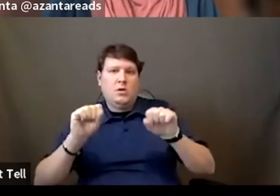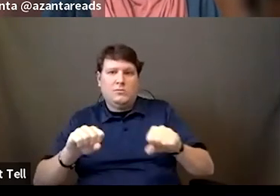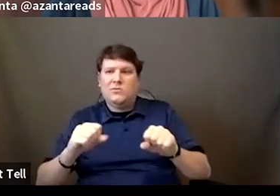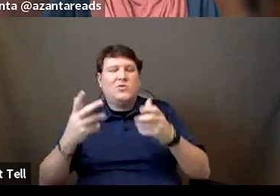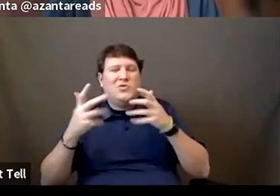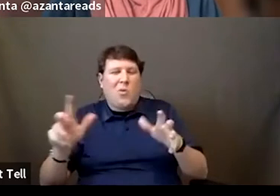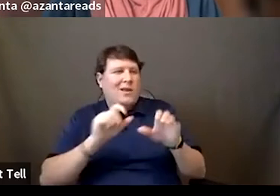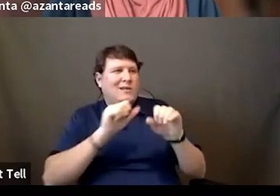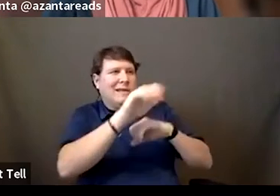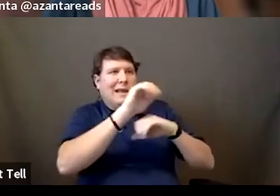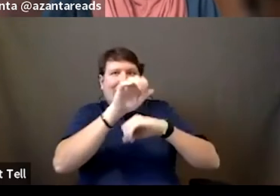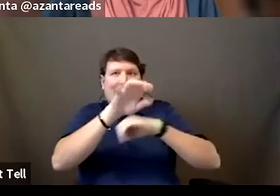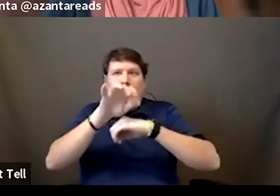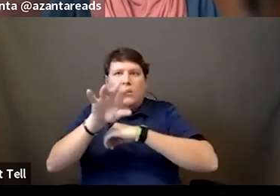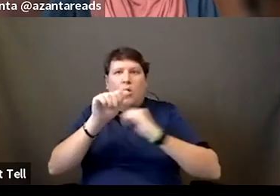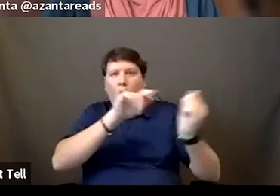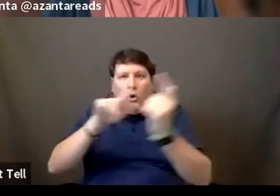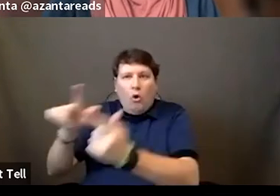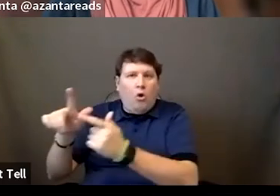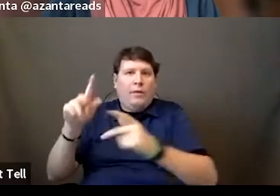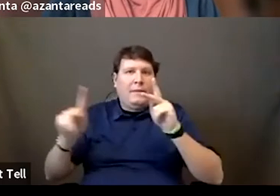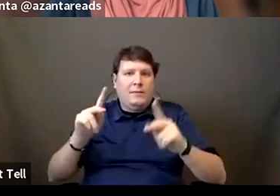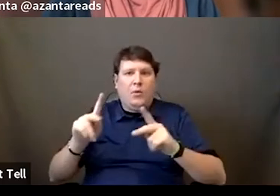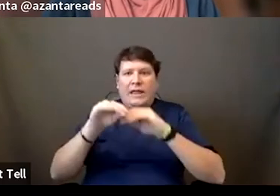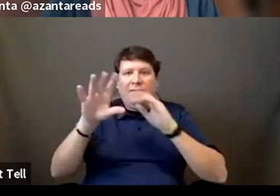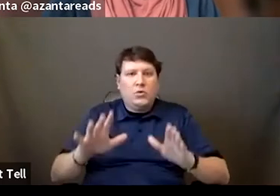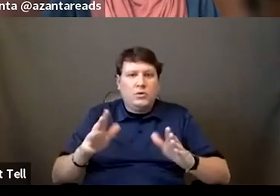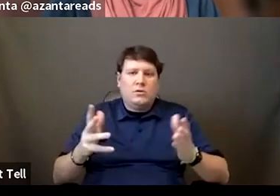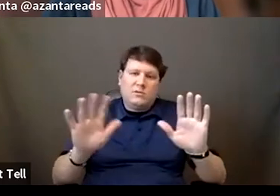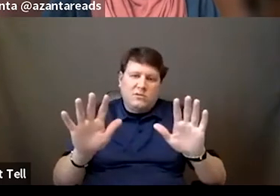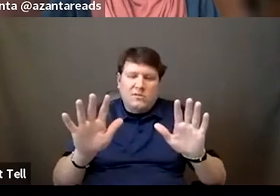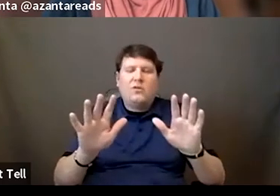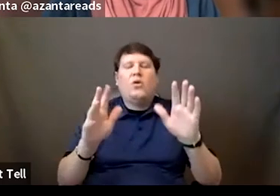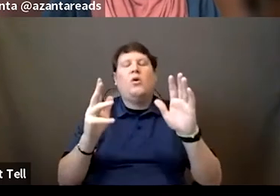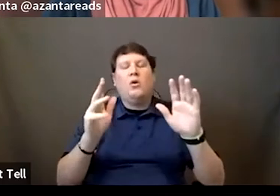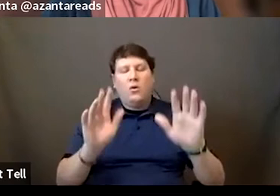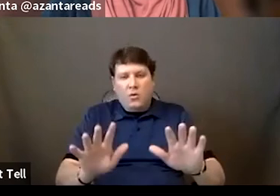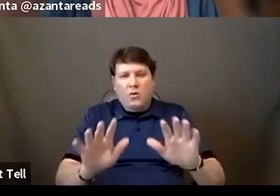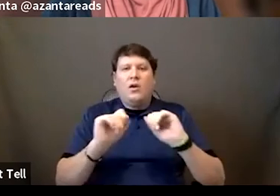with. It just feels a lot more special and